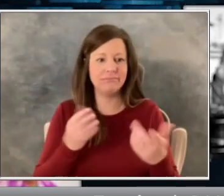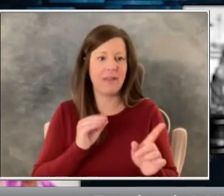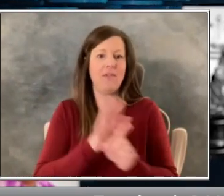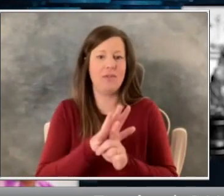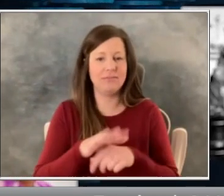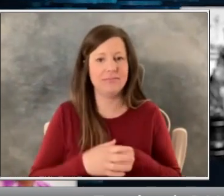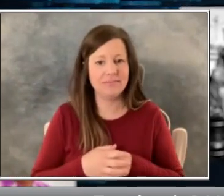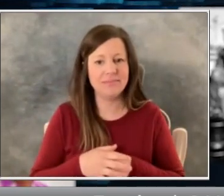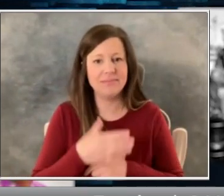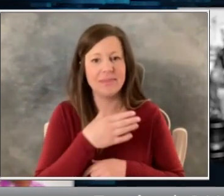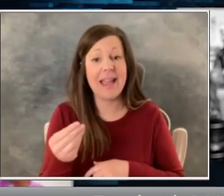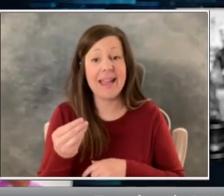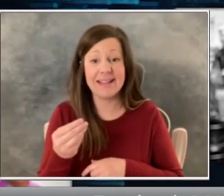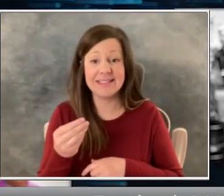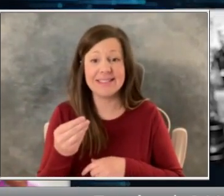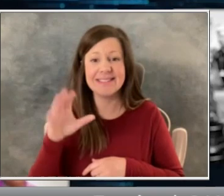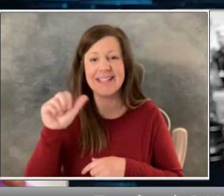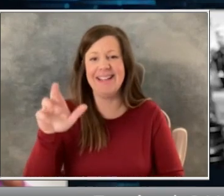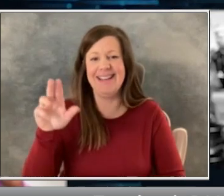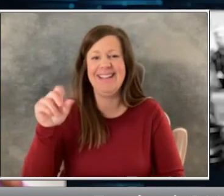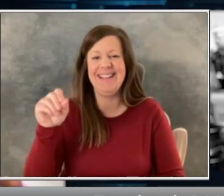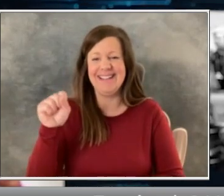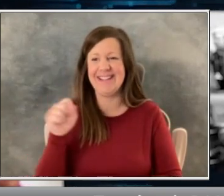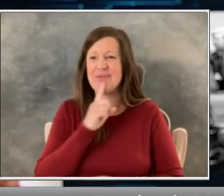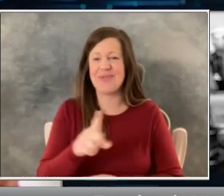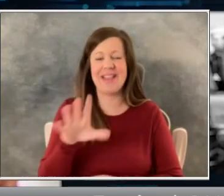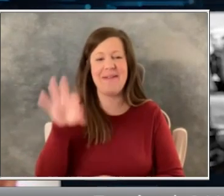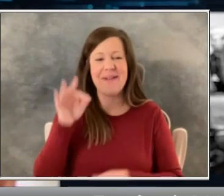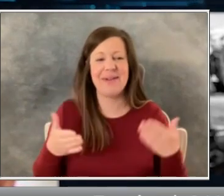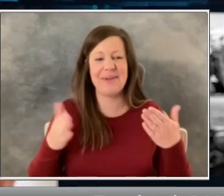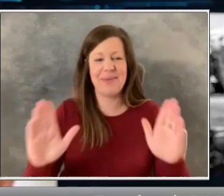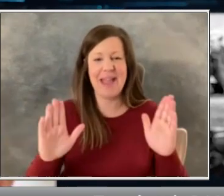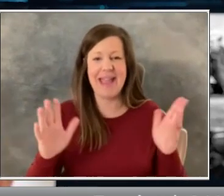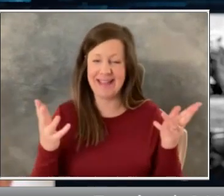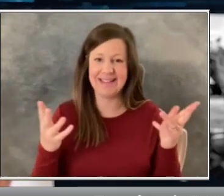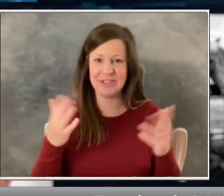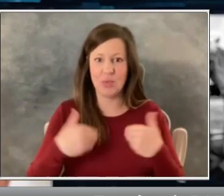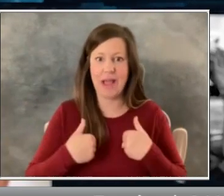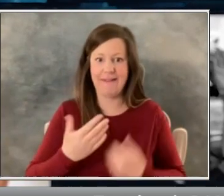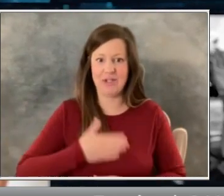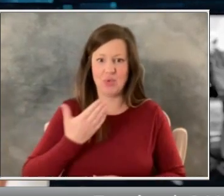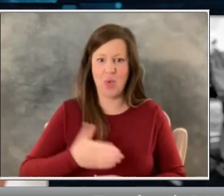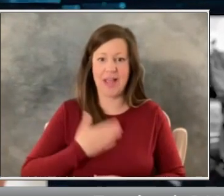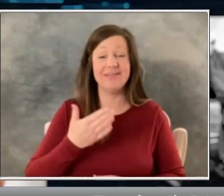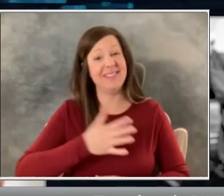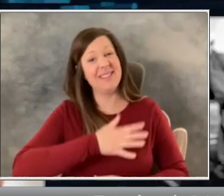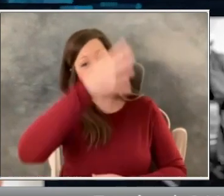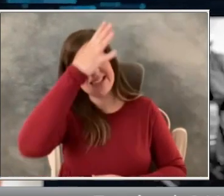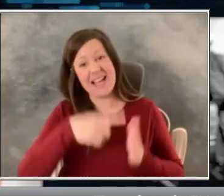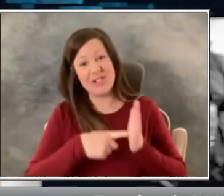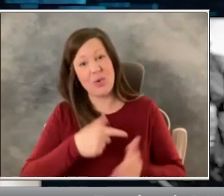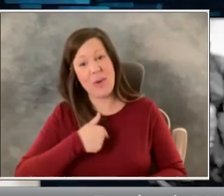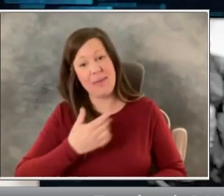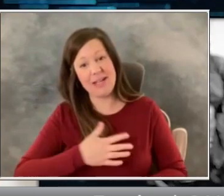an unexpected way to find beauty and joy. Joy is being taught by my dad how to care for him. Joy is love.